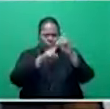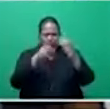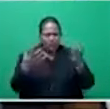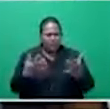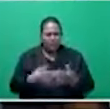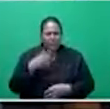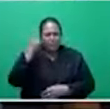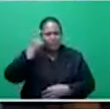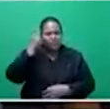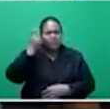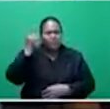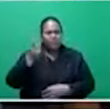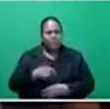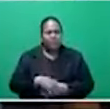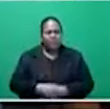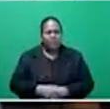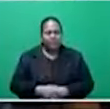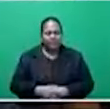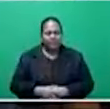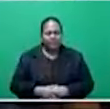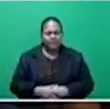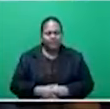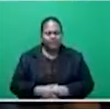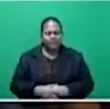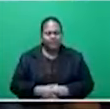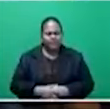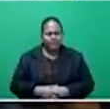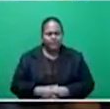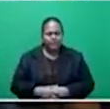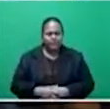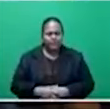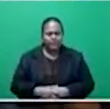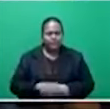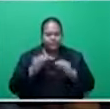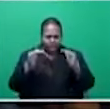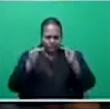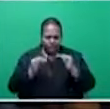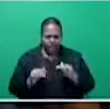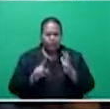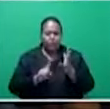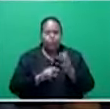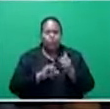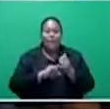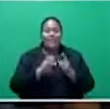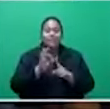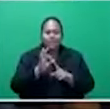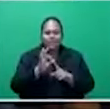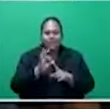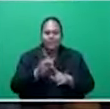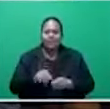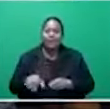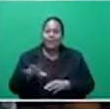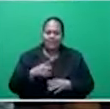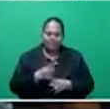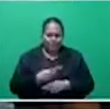worrying. Mr. Speaker, sir, the other point I want to talk about is USP. They talked about USP quite a